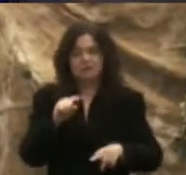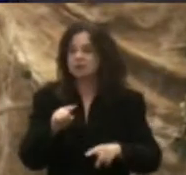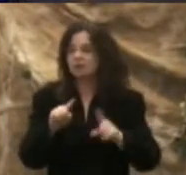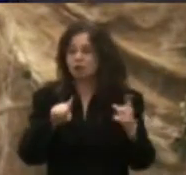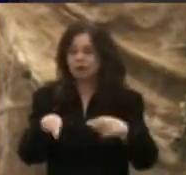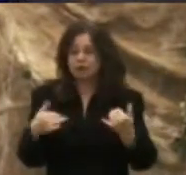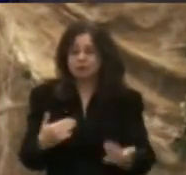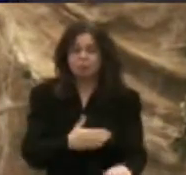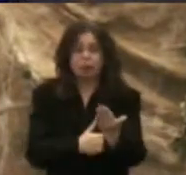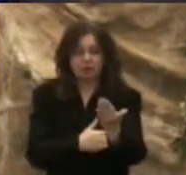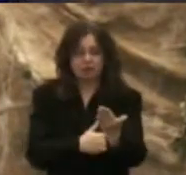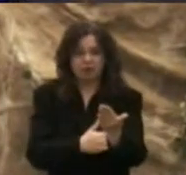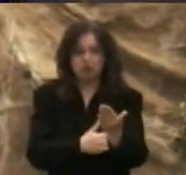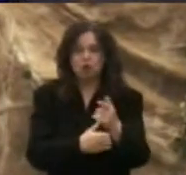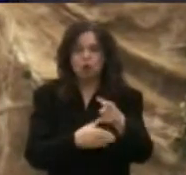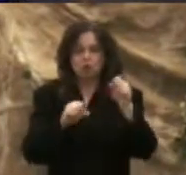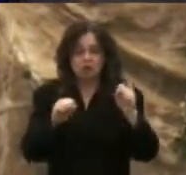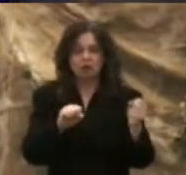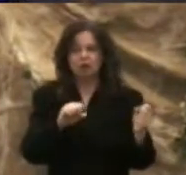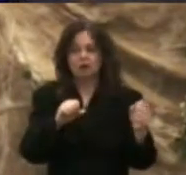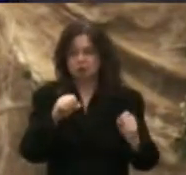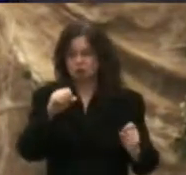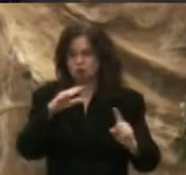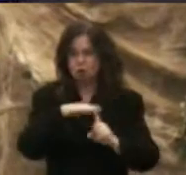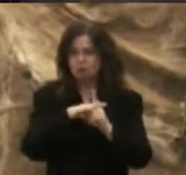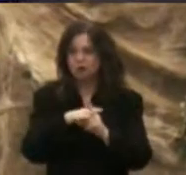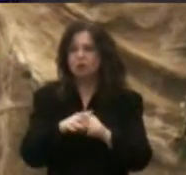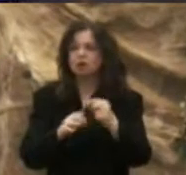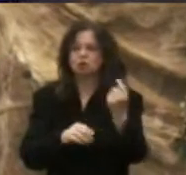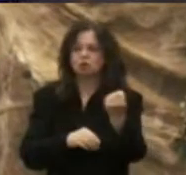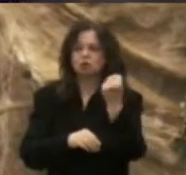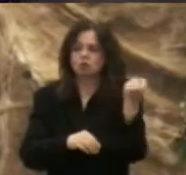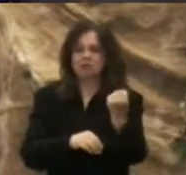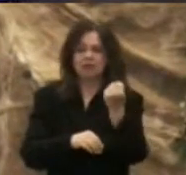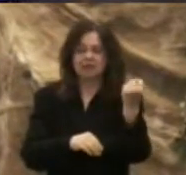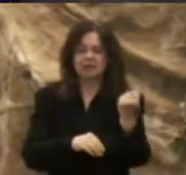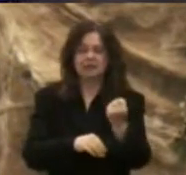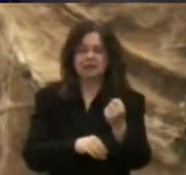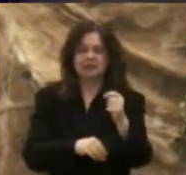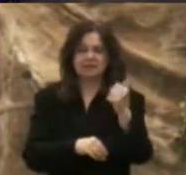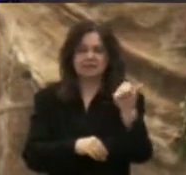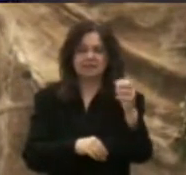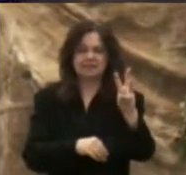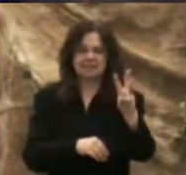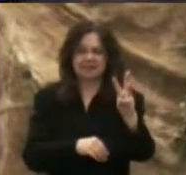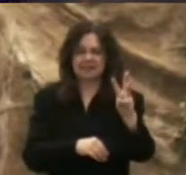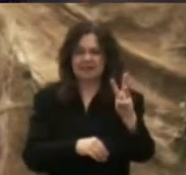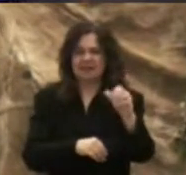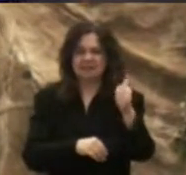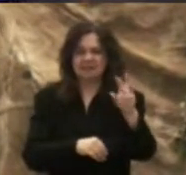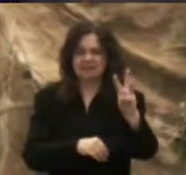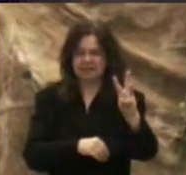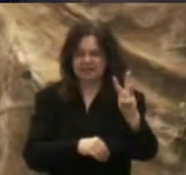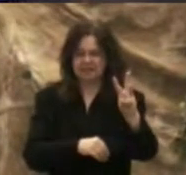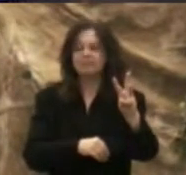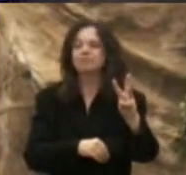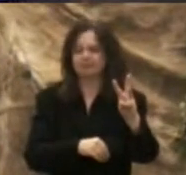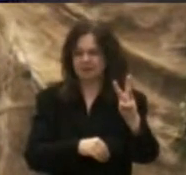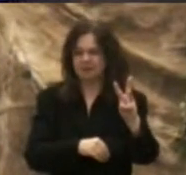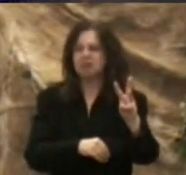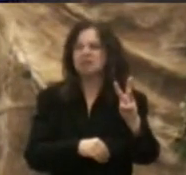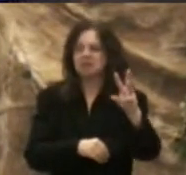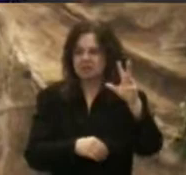twice on Tuesday, April 16th from 7 to 8:30 p.m. in room 115.